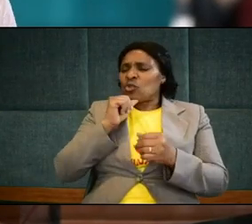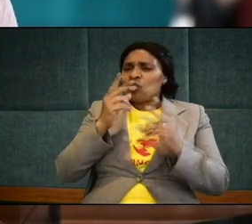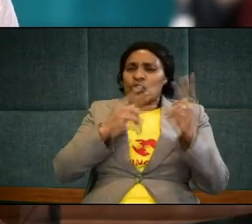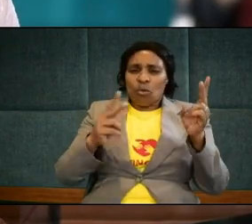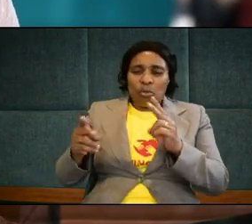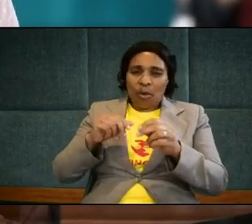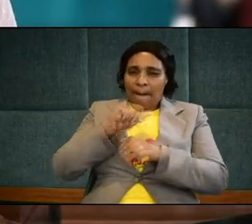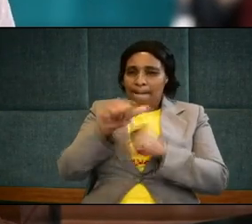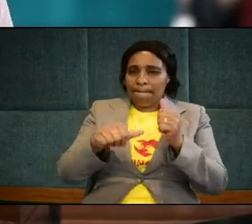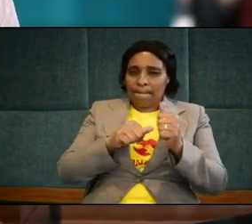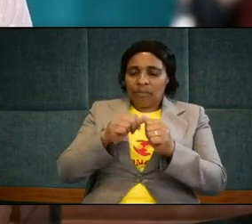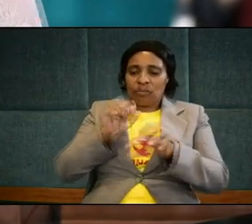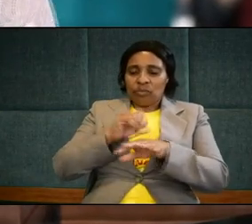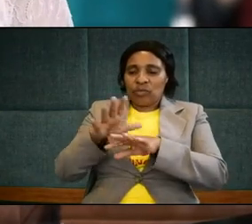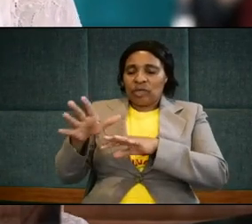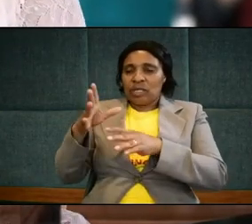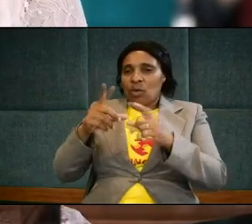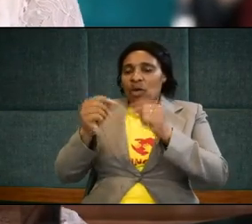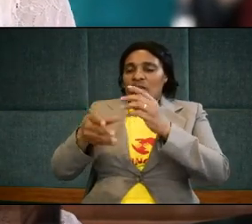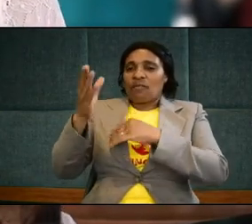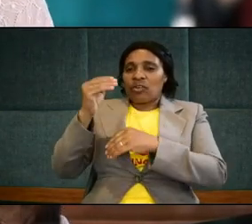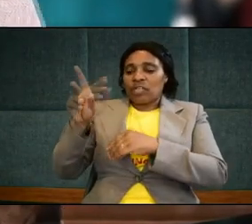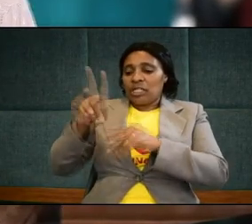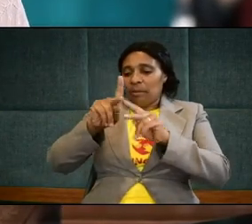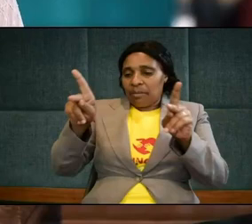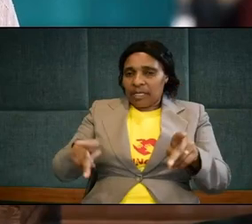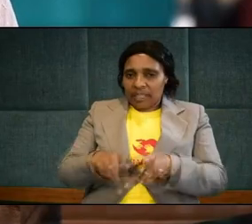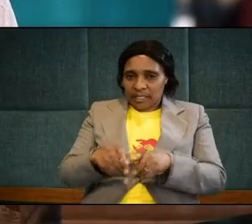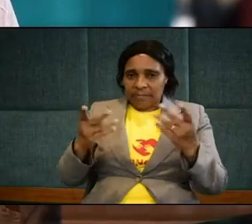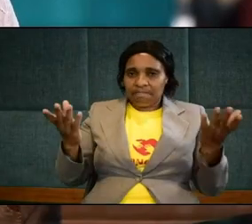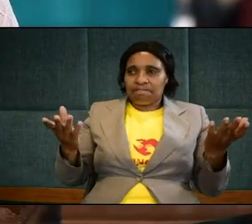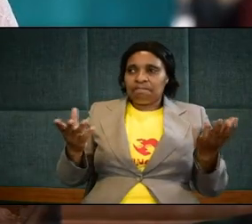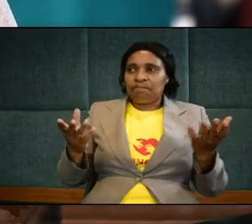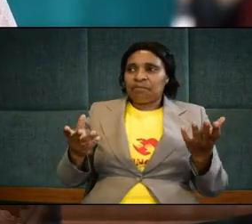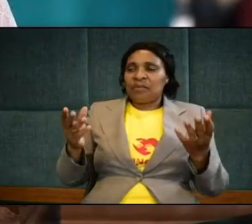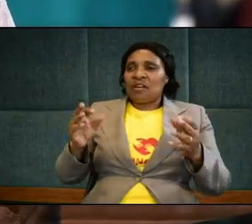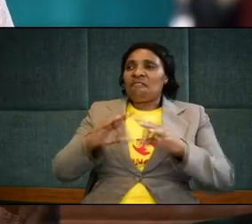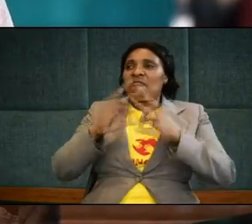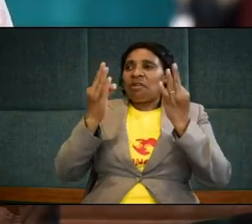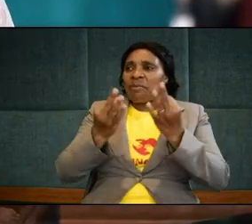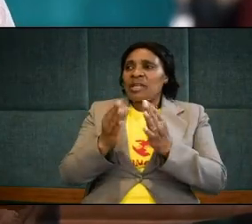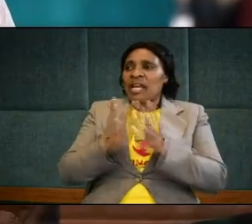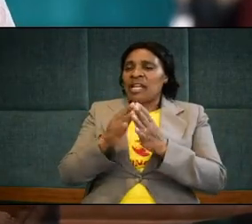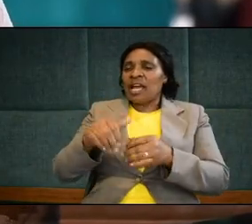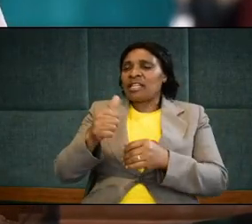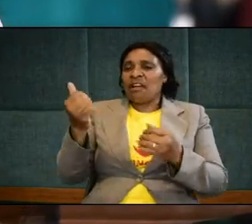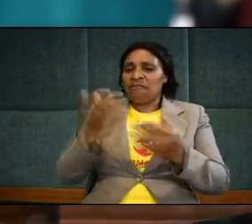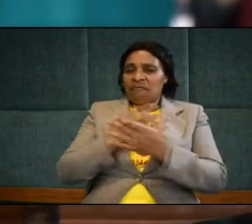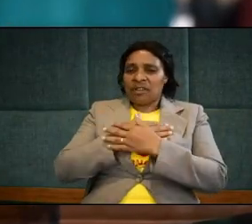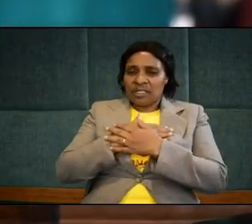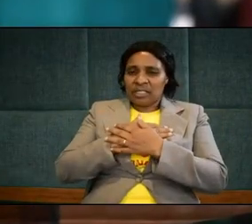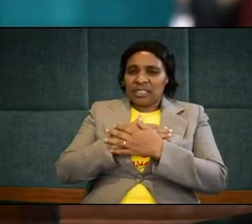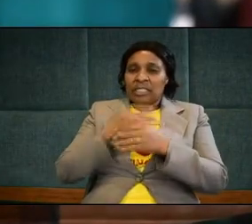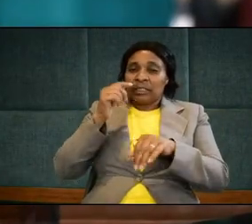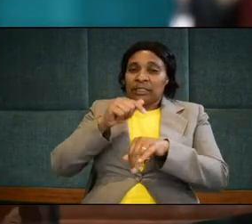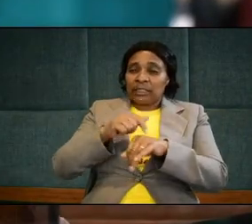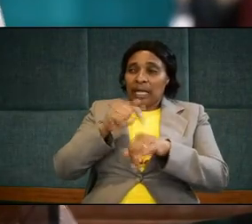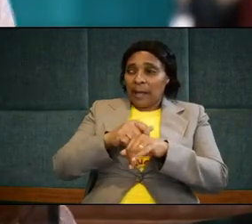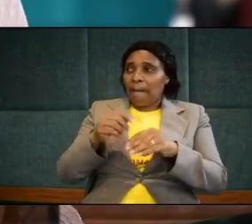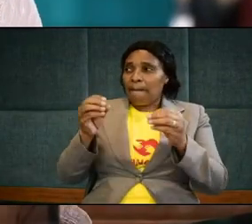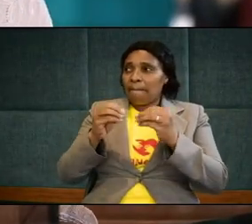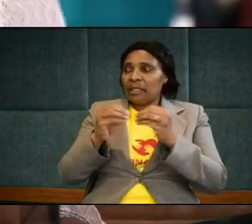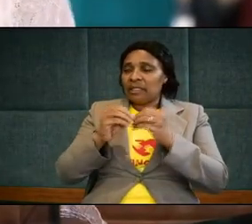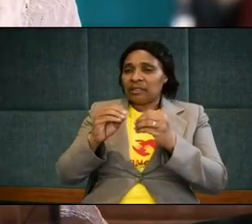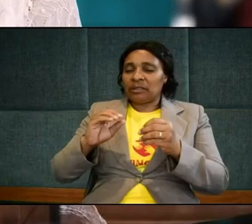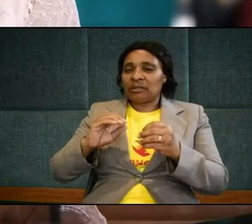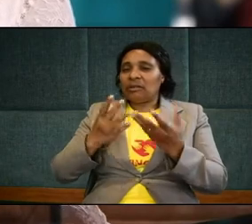about spreading the word of God in such places, he tells his family and other friends. There's a time he met a